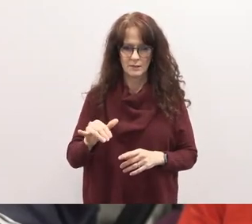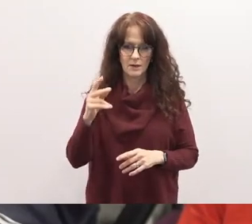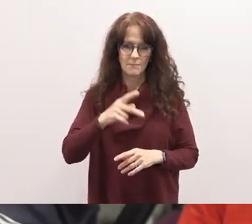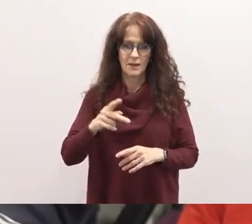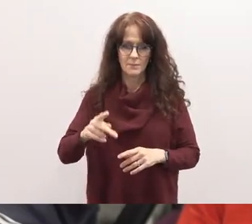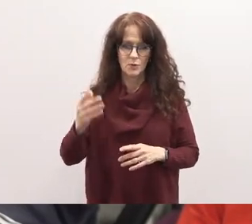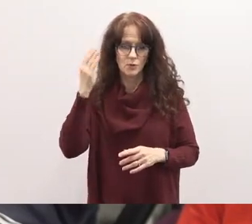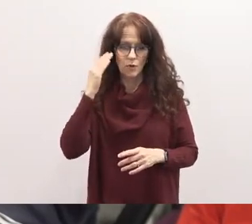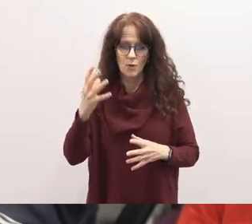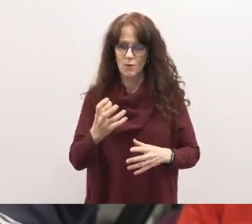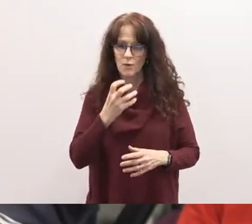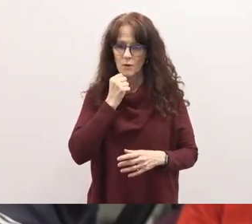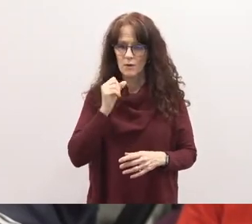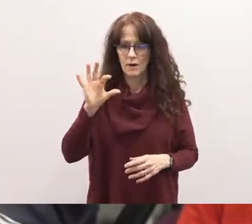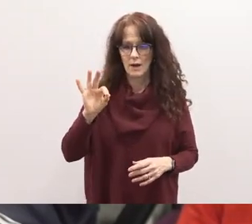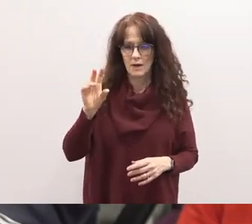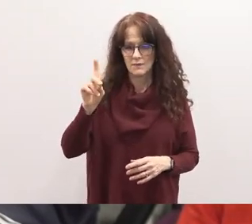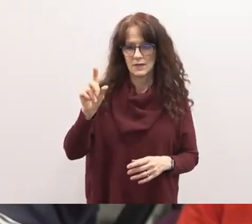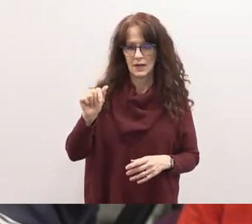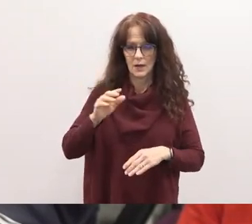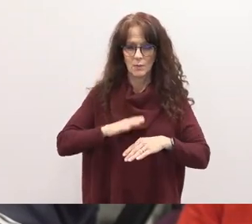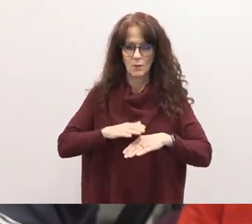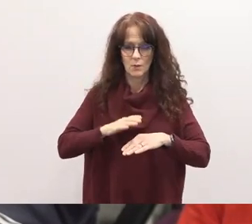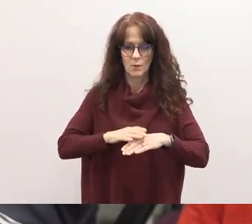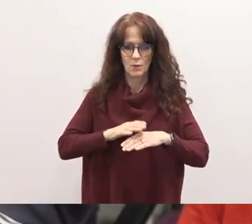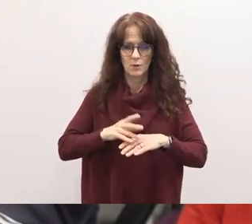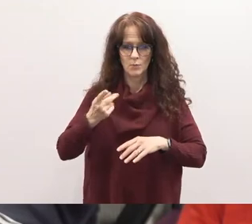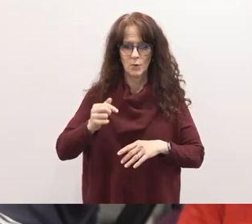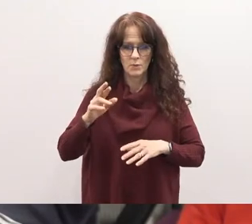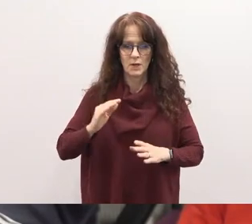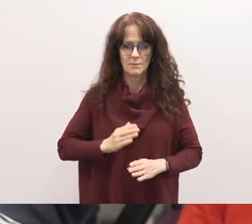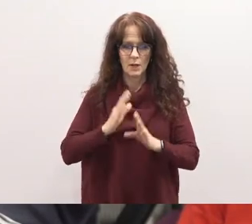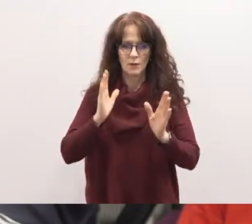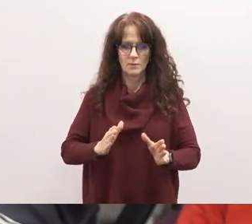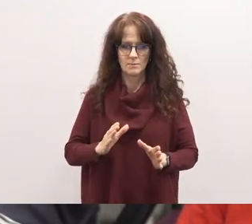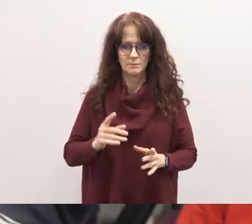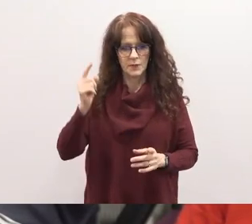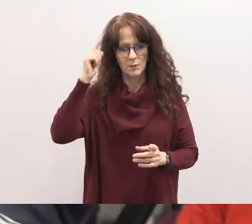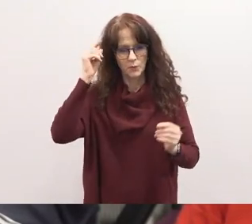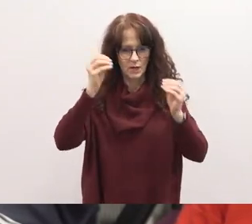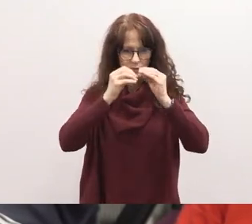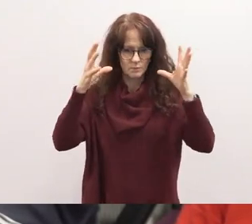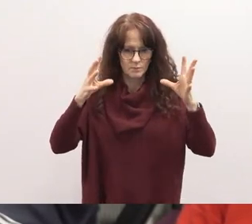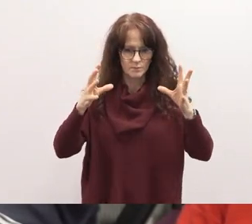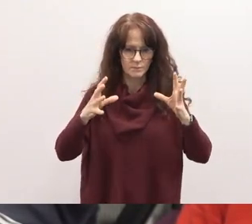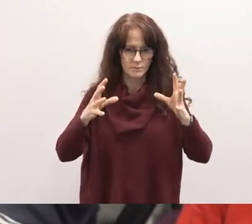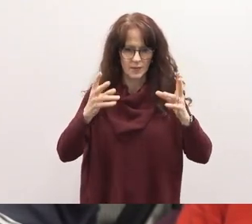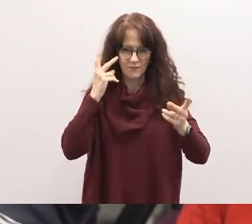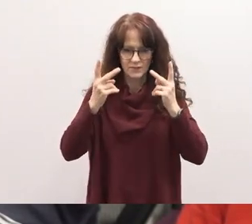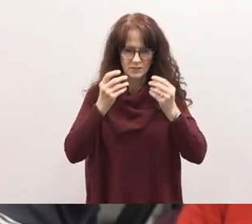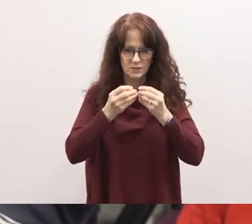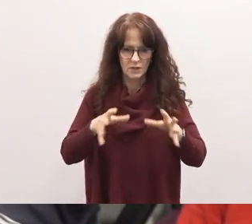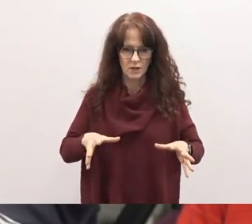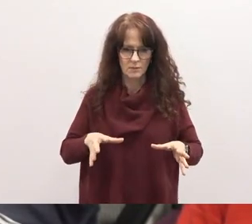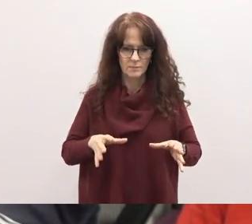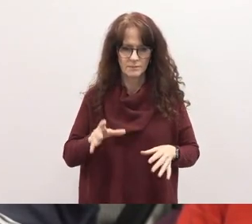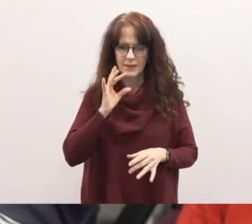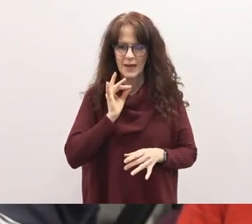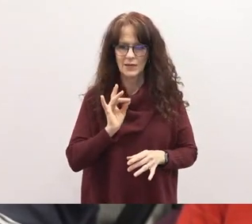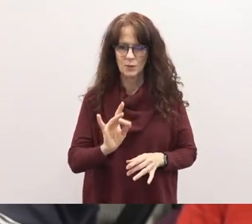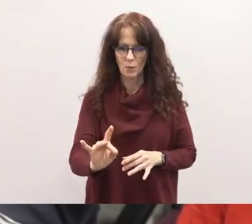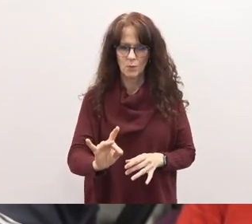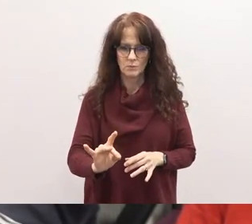even care that the FDA now warns that puberty blockers can cause brain swelling and vision loss? Can an